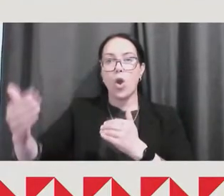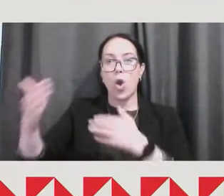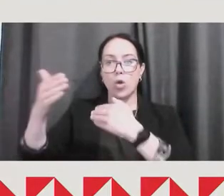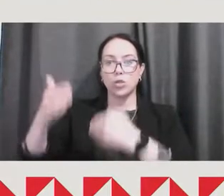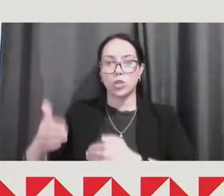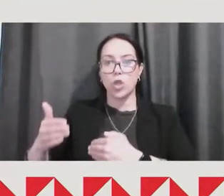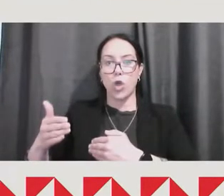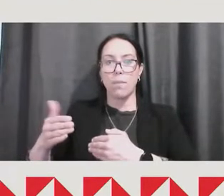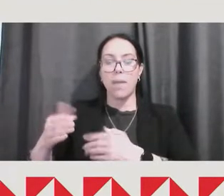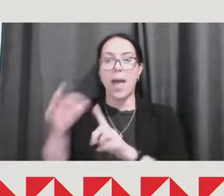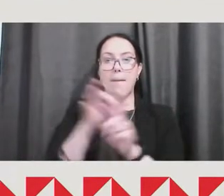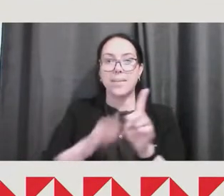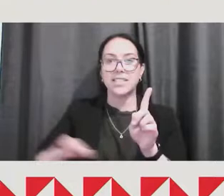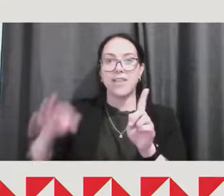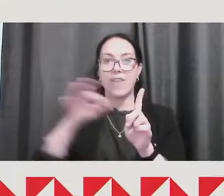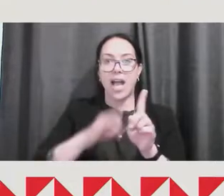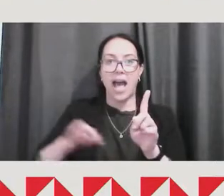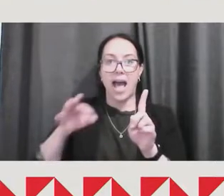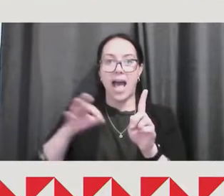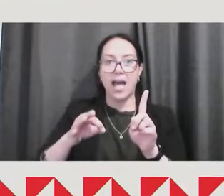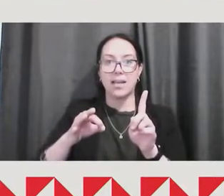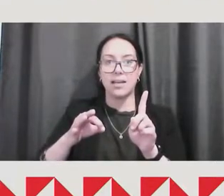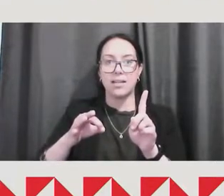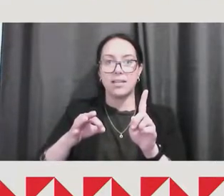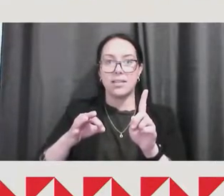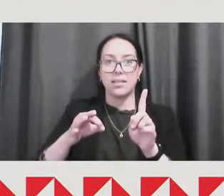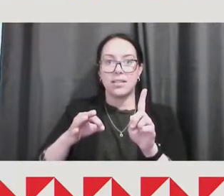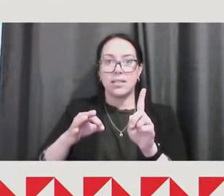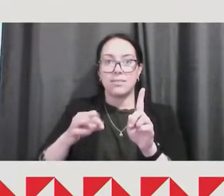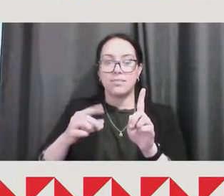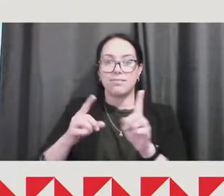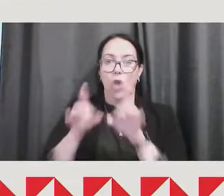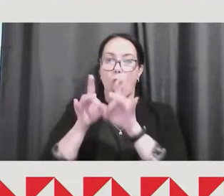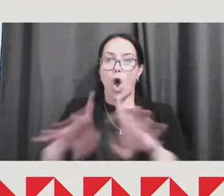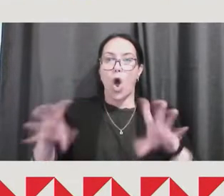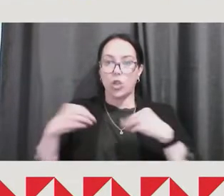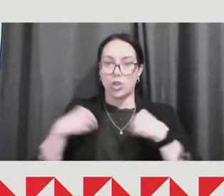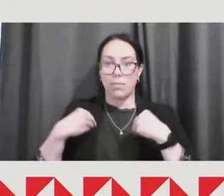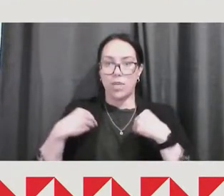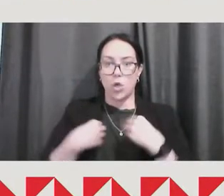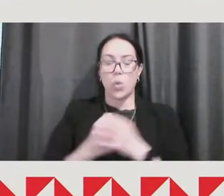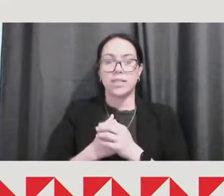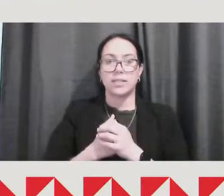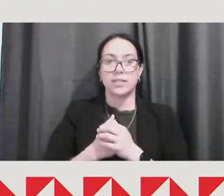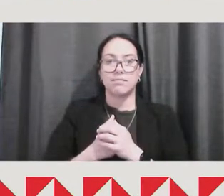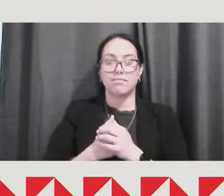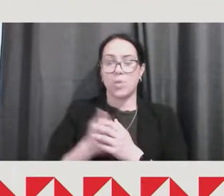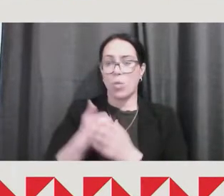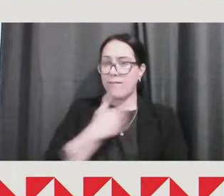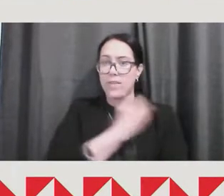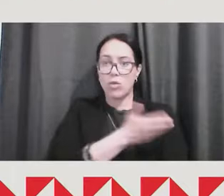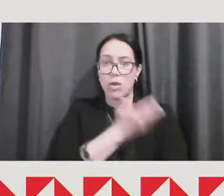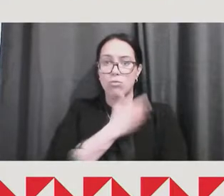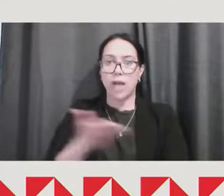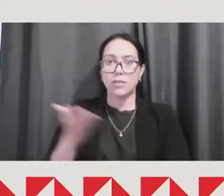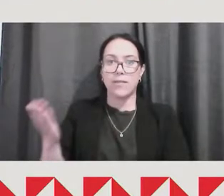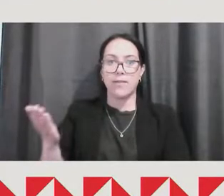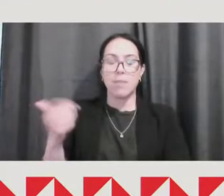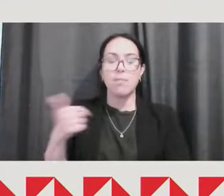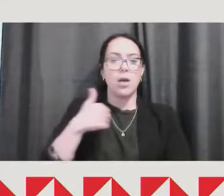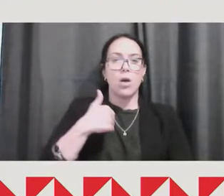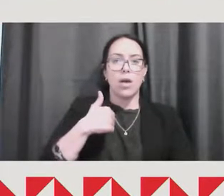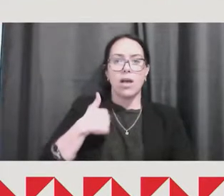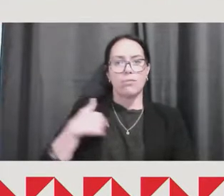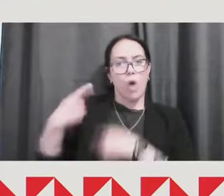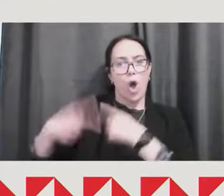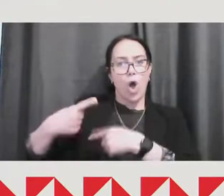entrepreneurs really quickly we are so proud of them it's been a big growing conversation around the sustainability thing how am I